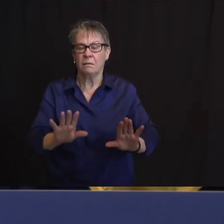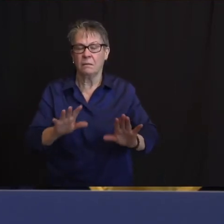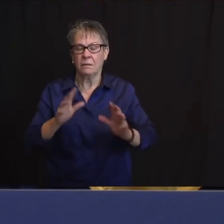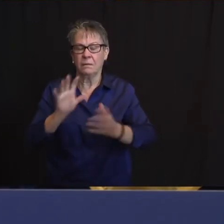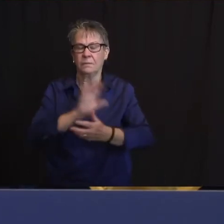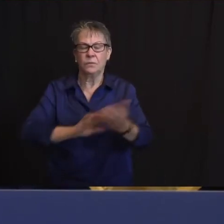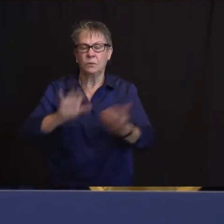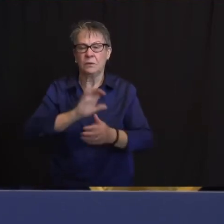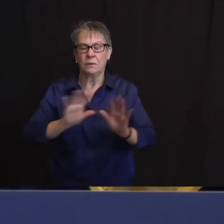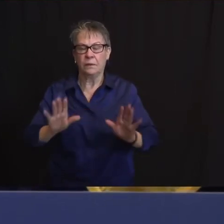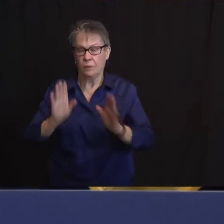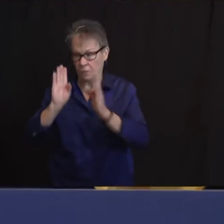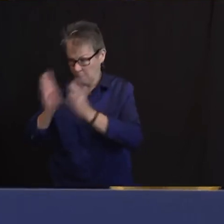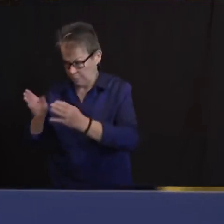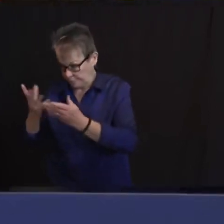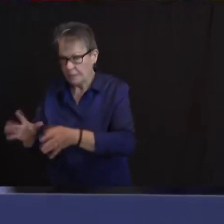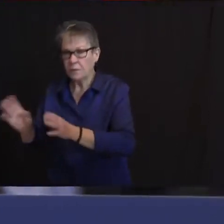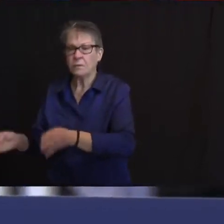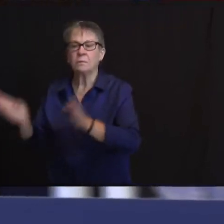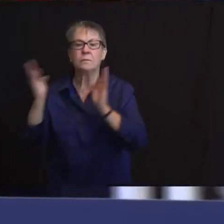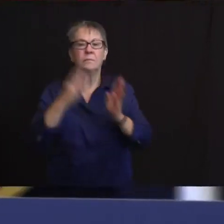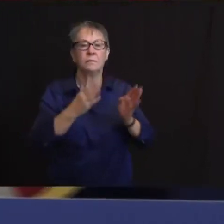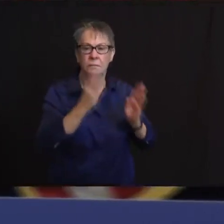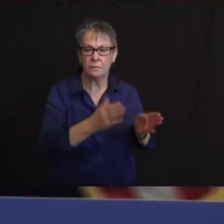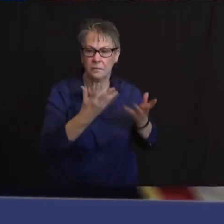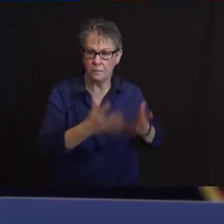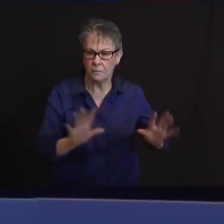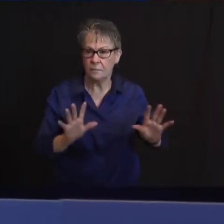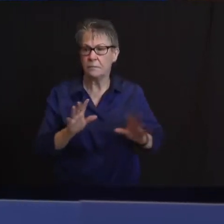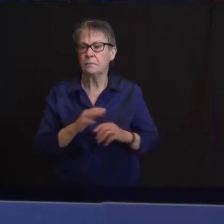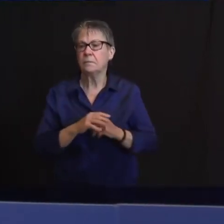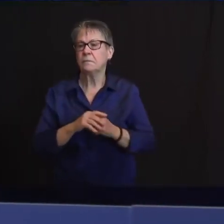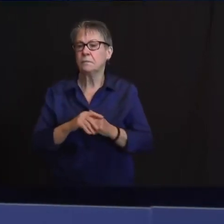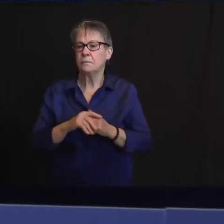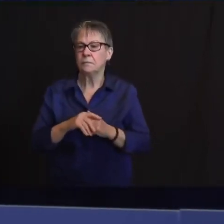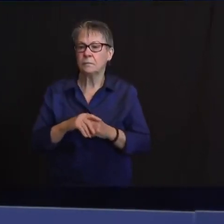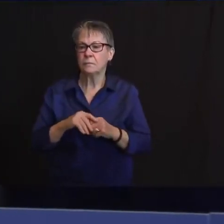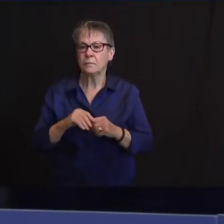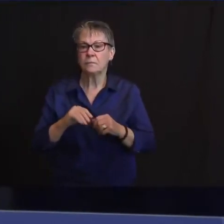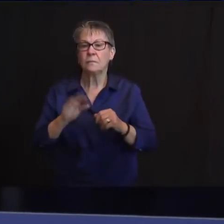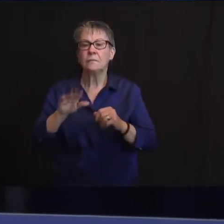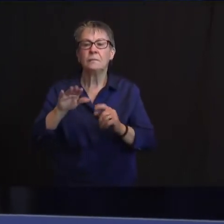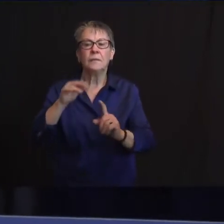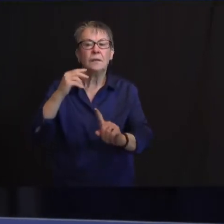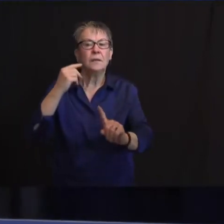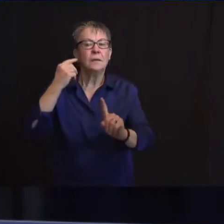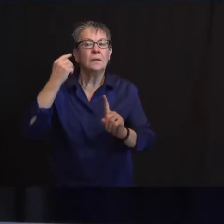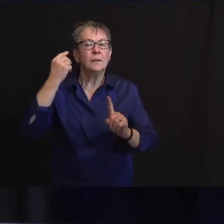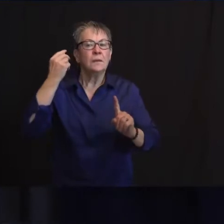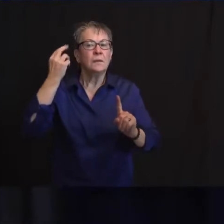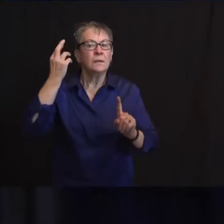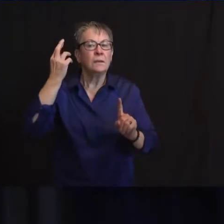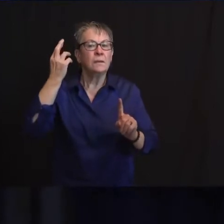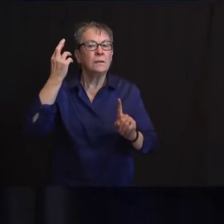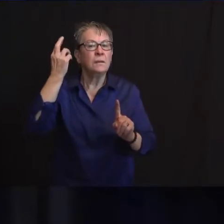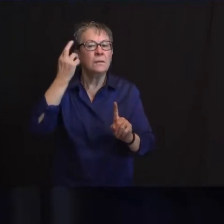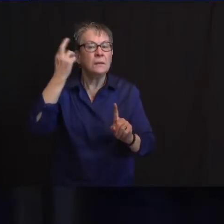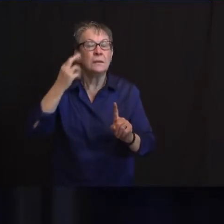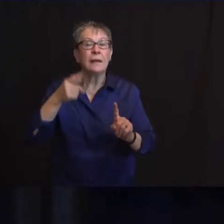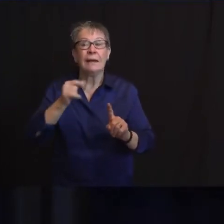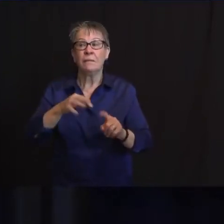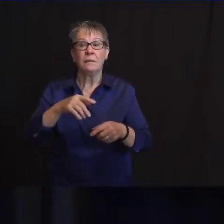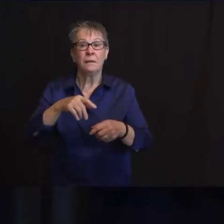Does that sound consistent? So the reason primarily, if they had an active outbreak, they did not want individuals coming into the nursing home till